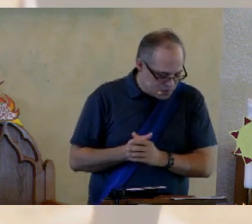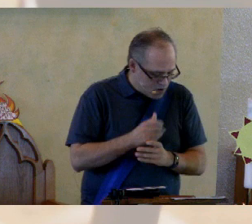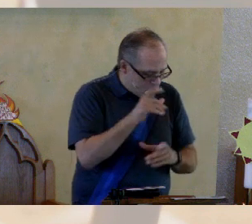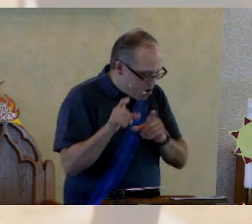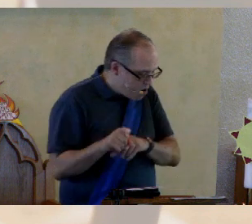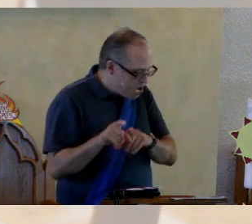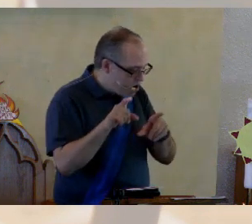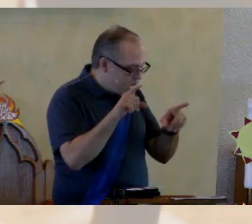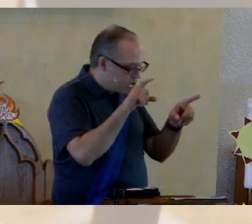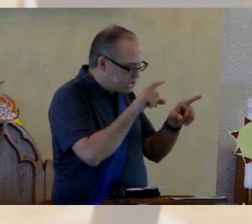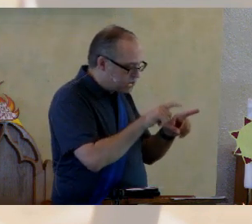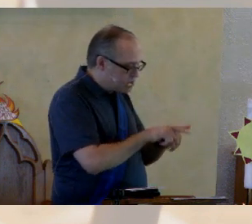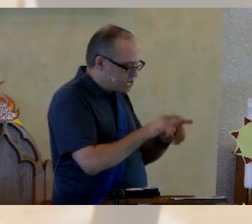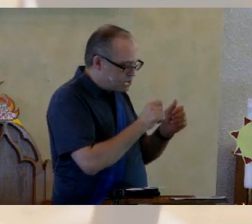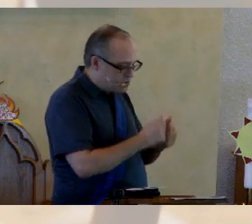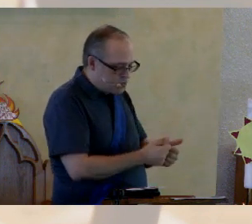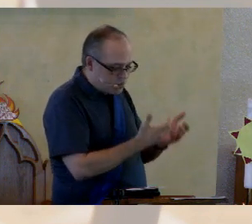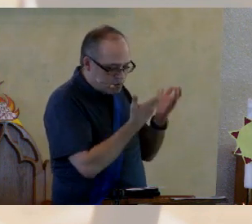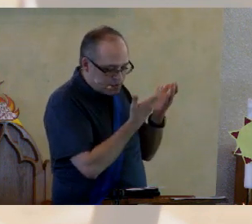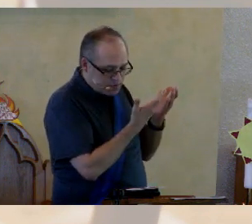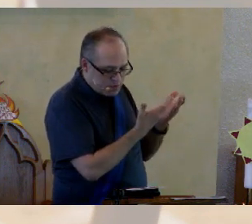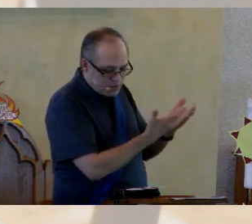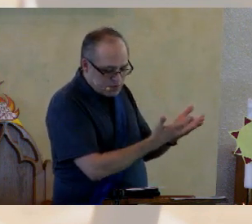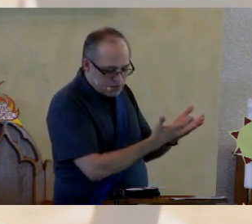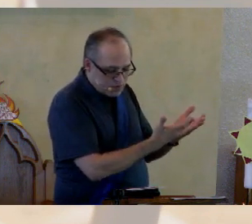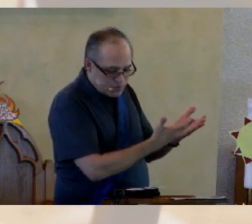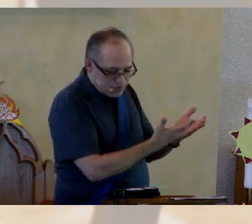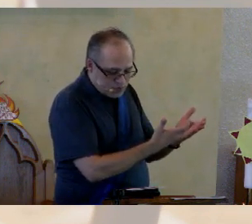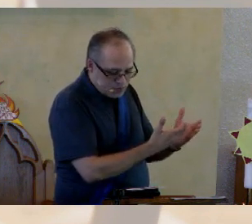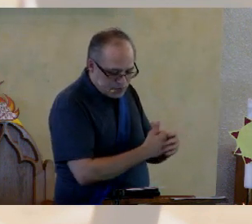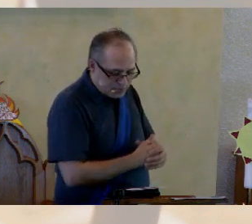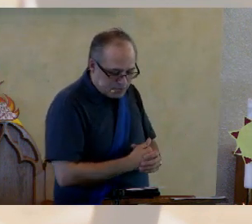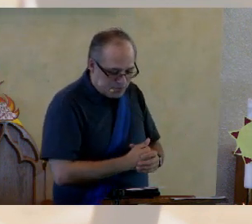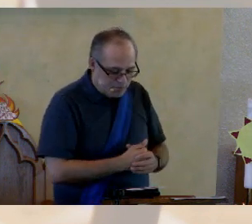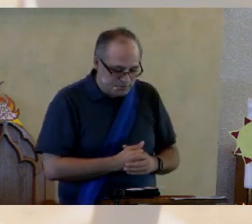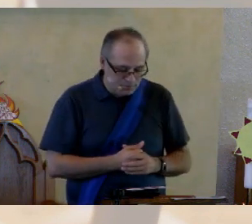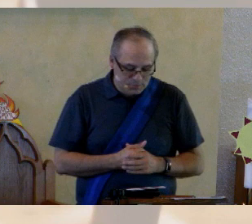and also with you.